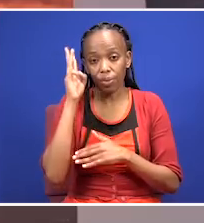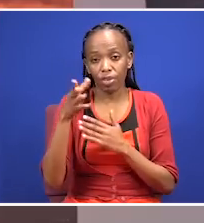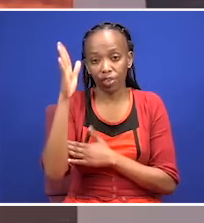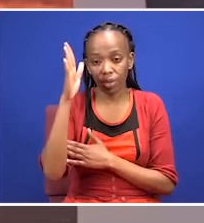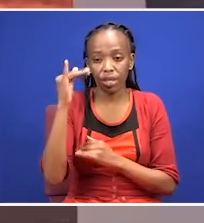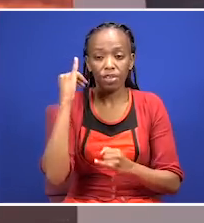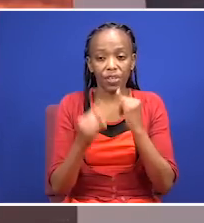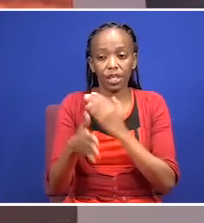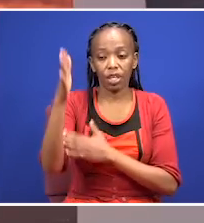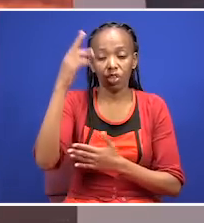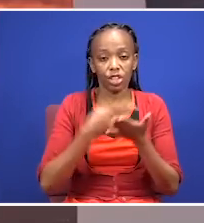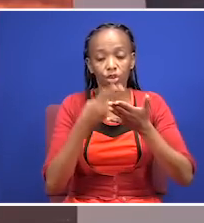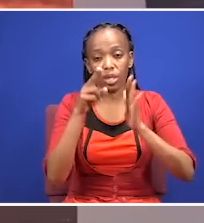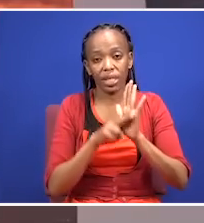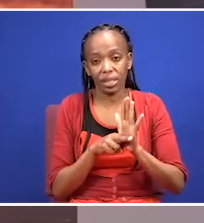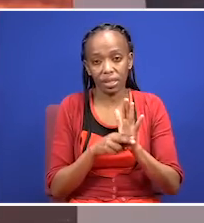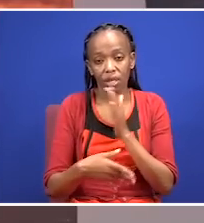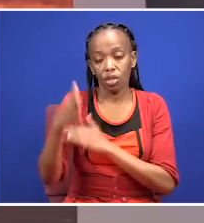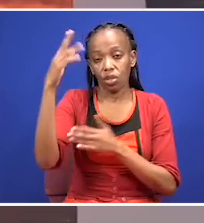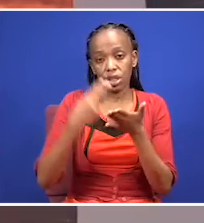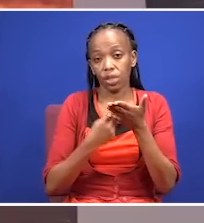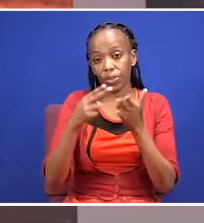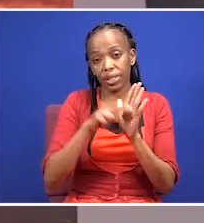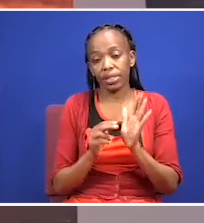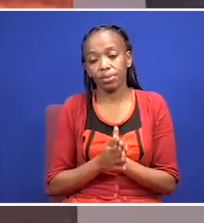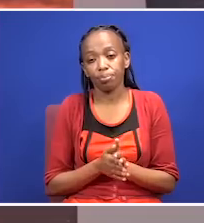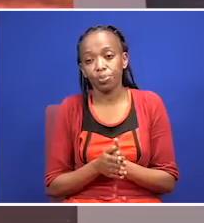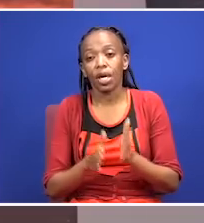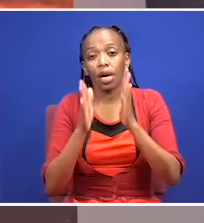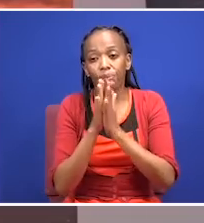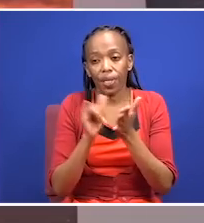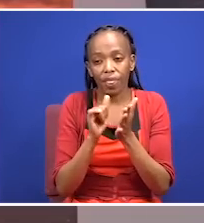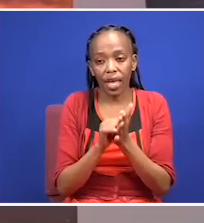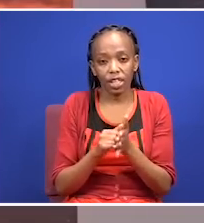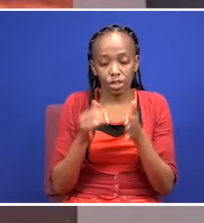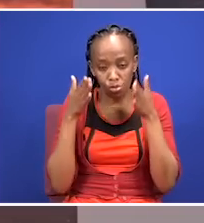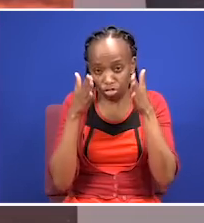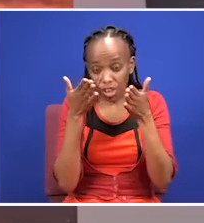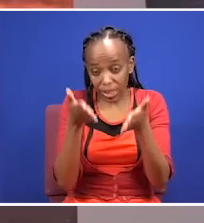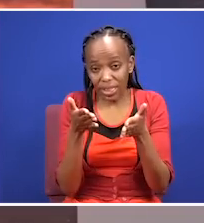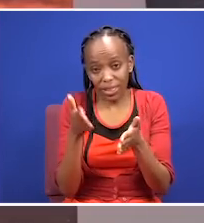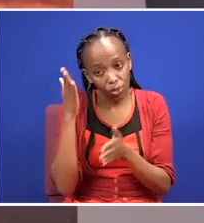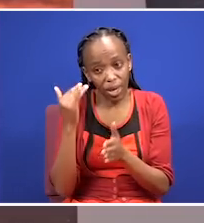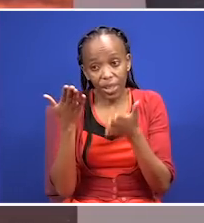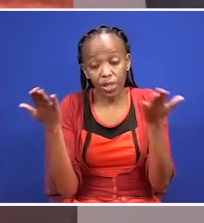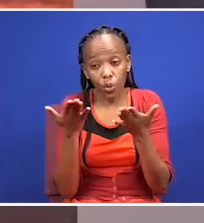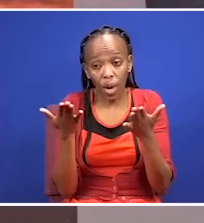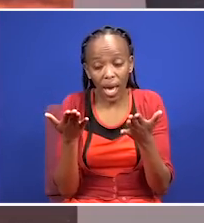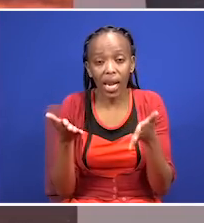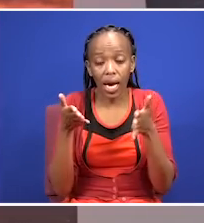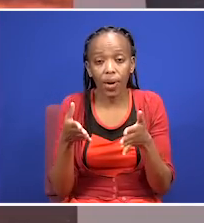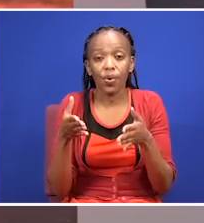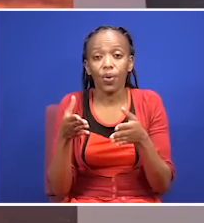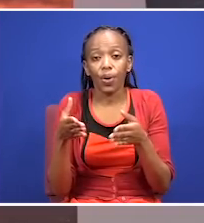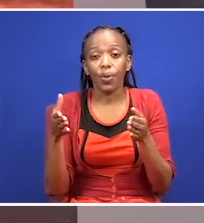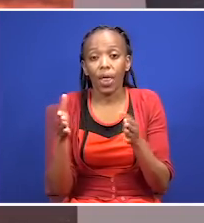sovereignty god's sovereignty i pray that you can't listen to this because this is where the rubber meets the